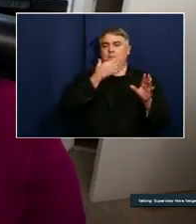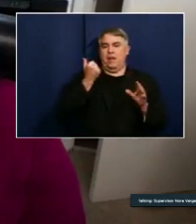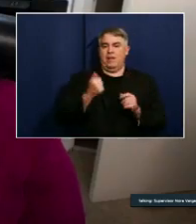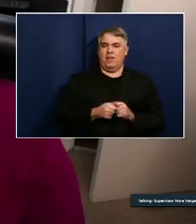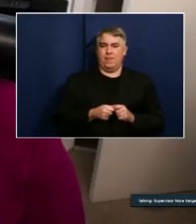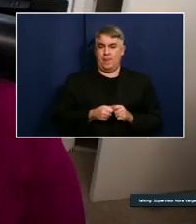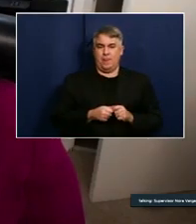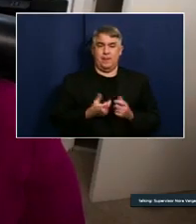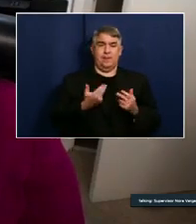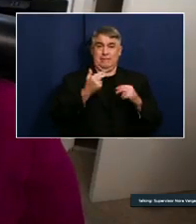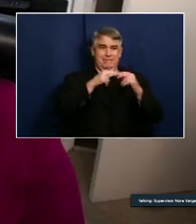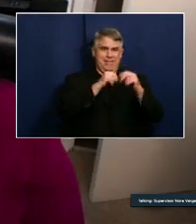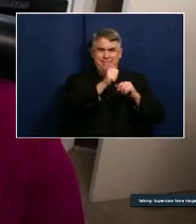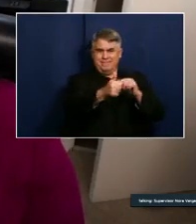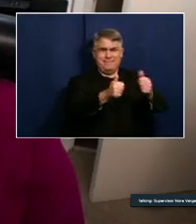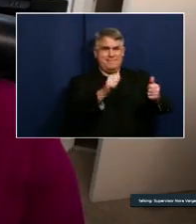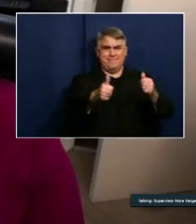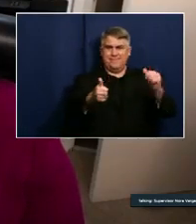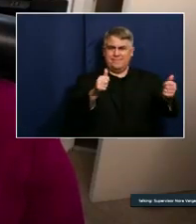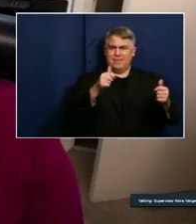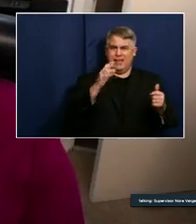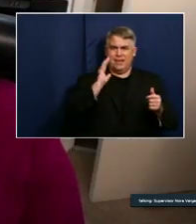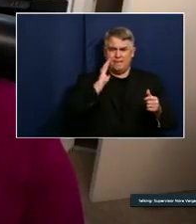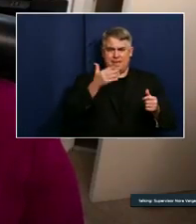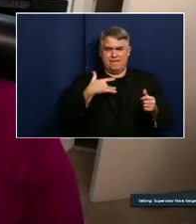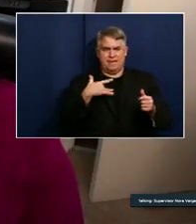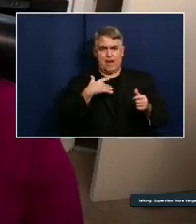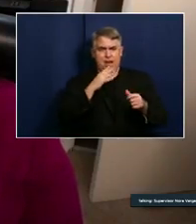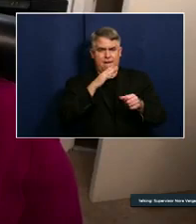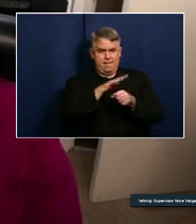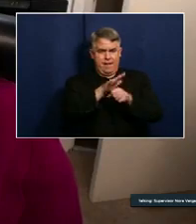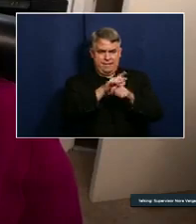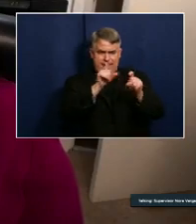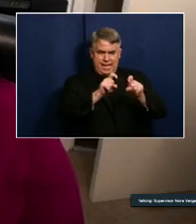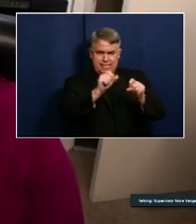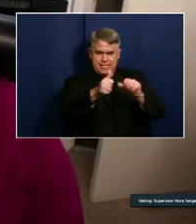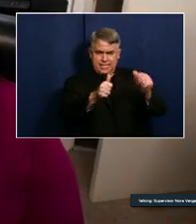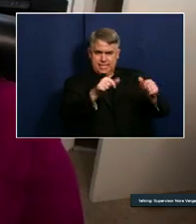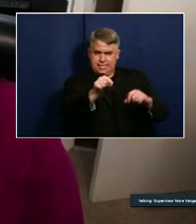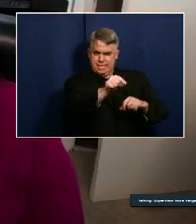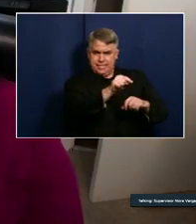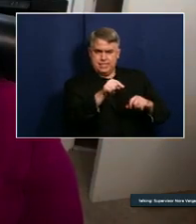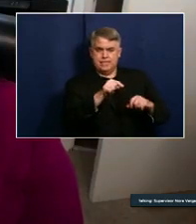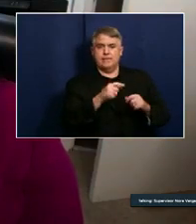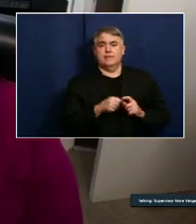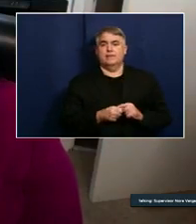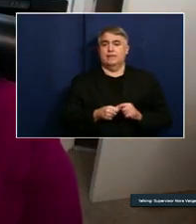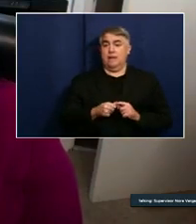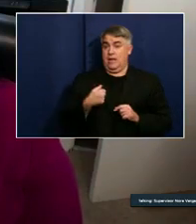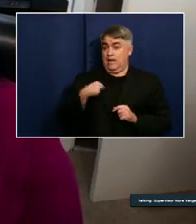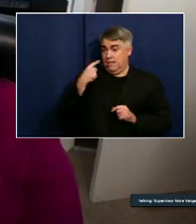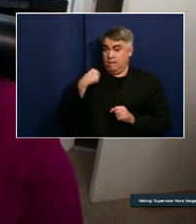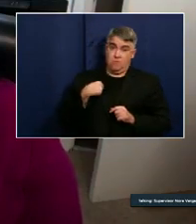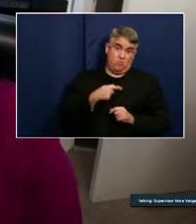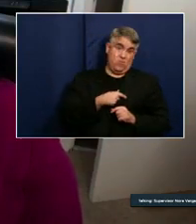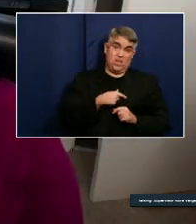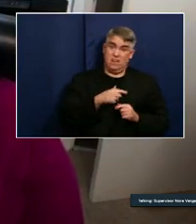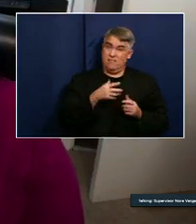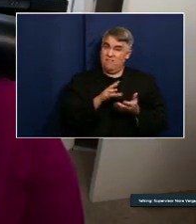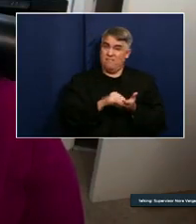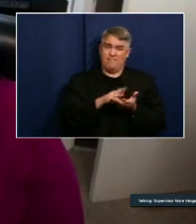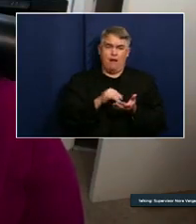make sure that we had enough testing sites for COVID testing, and I think we learned a lot from that, and the county team